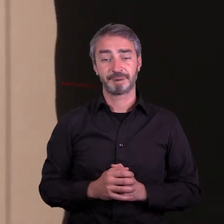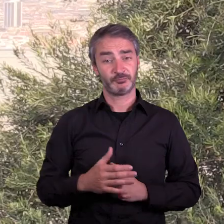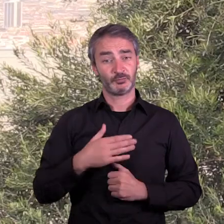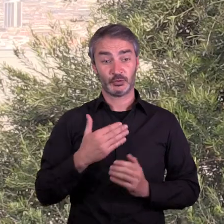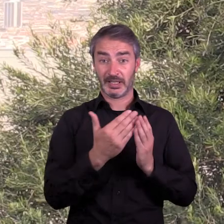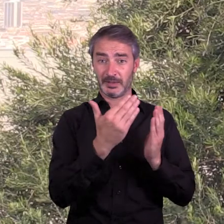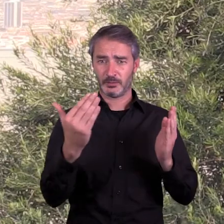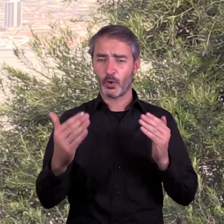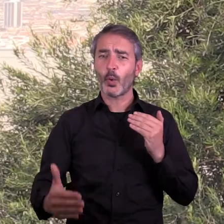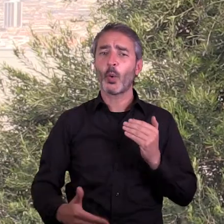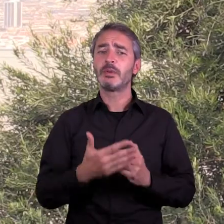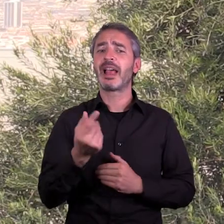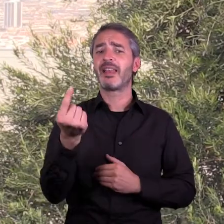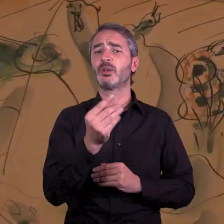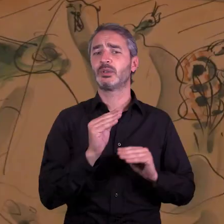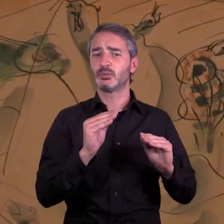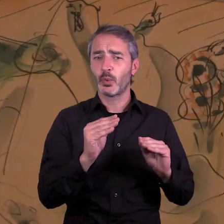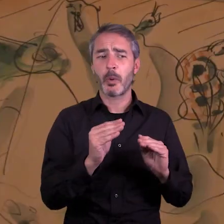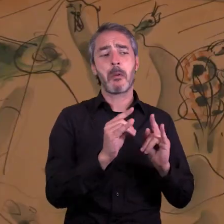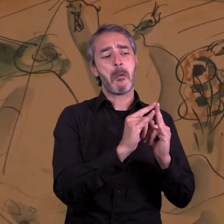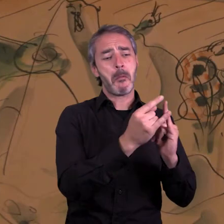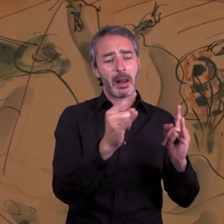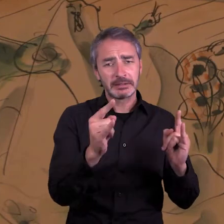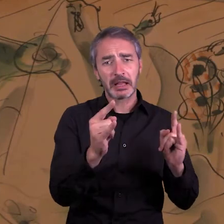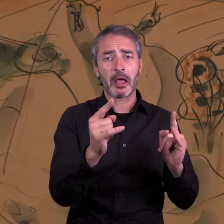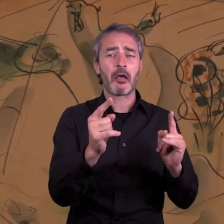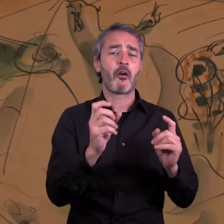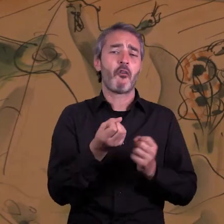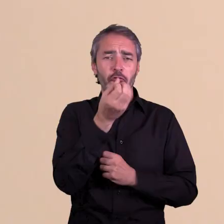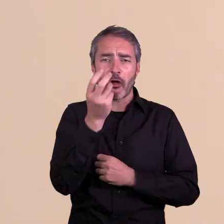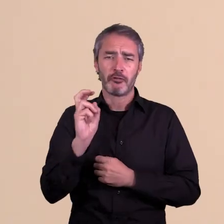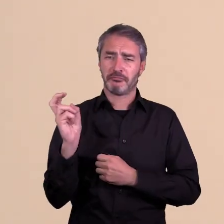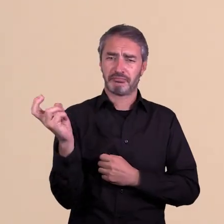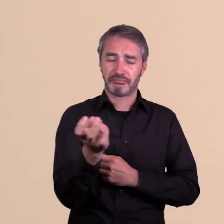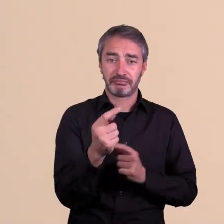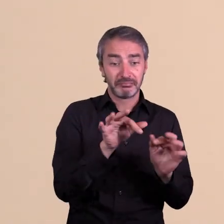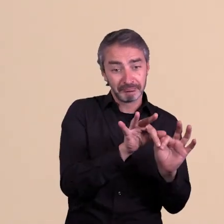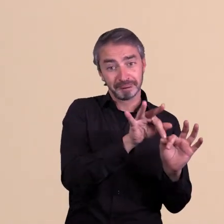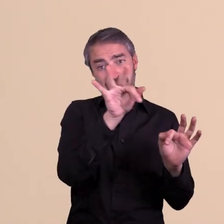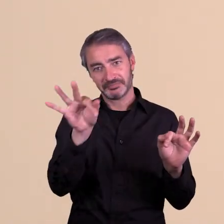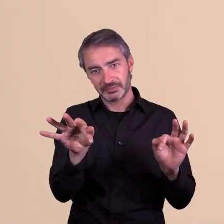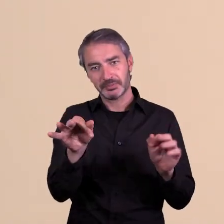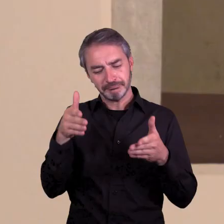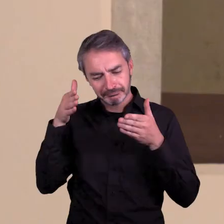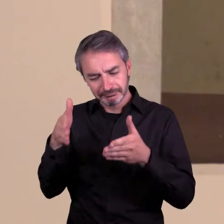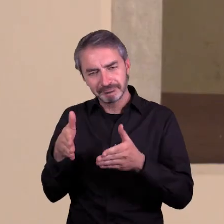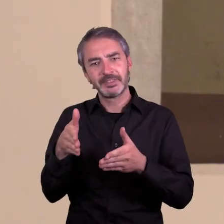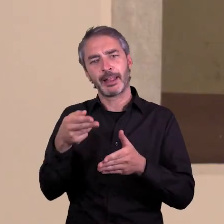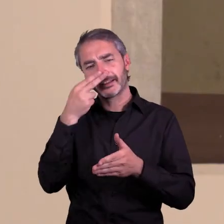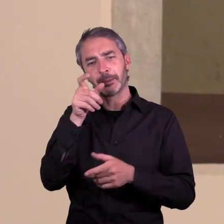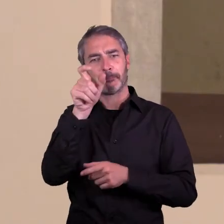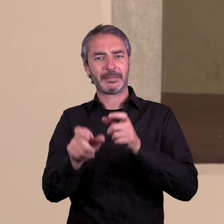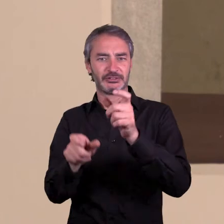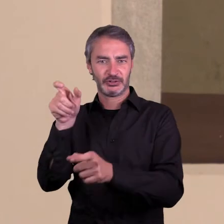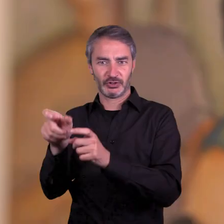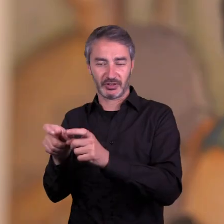We'll start this exhibition by looking at her drawings about plants and vegetation, and we'll go from there to look at other interests that she